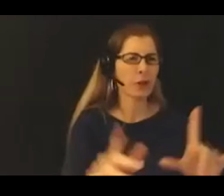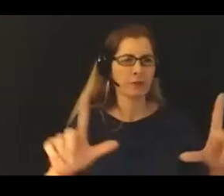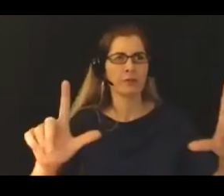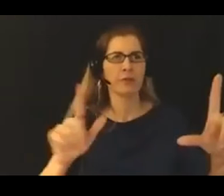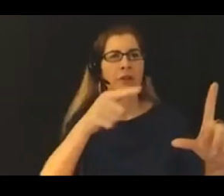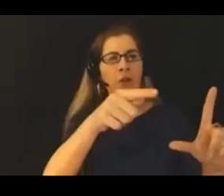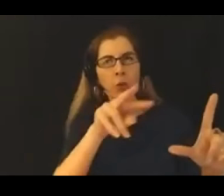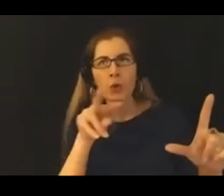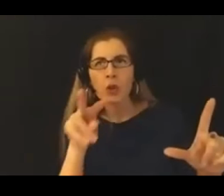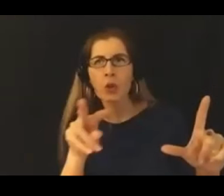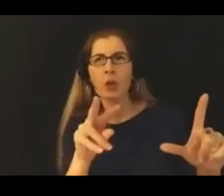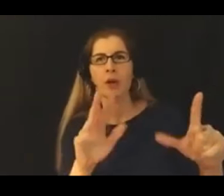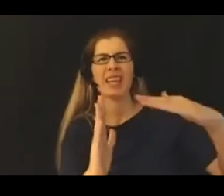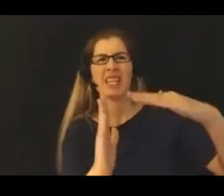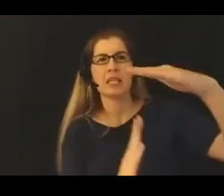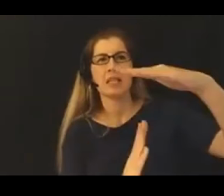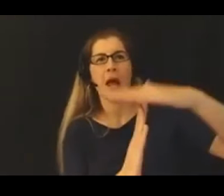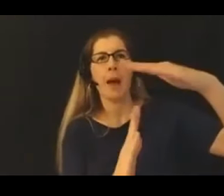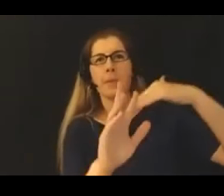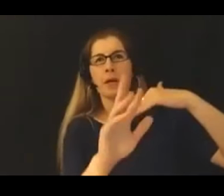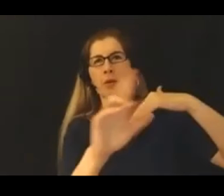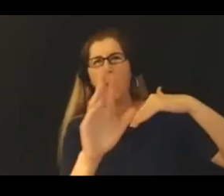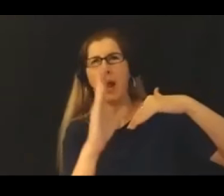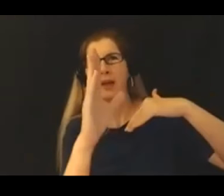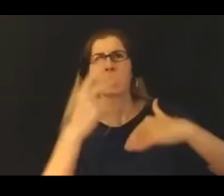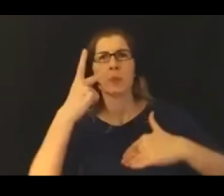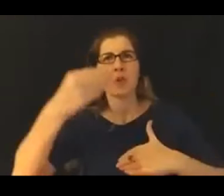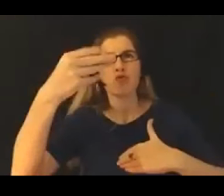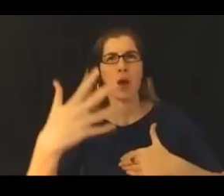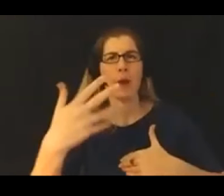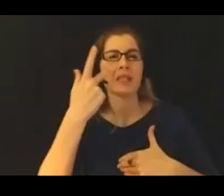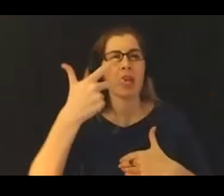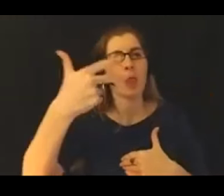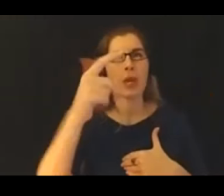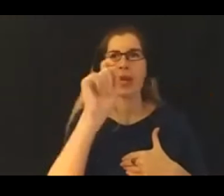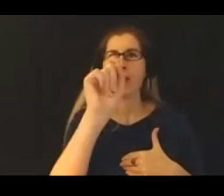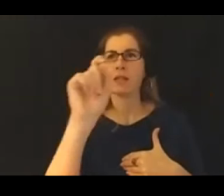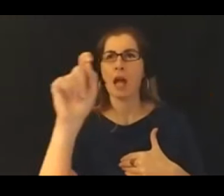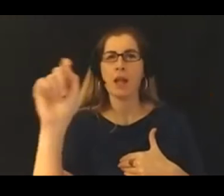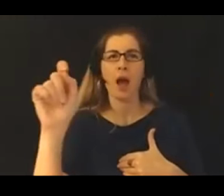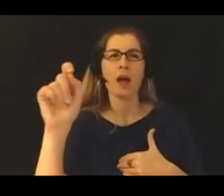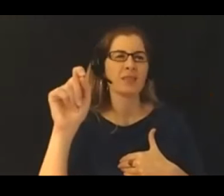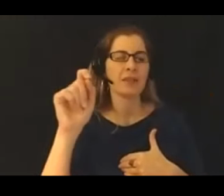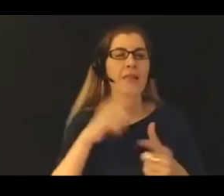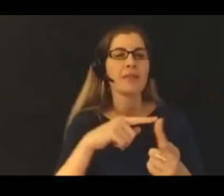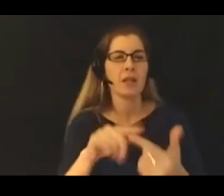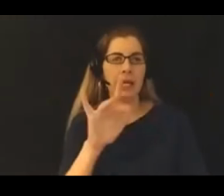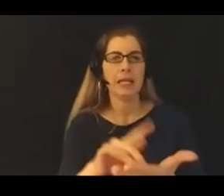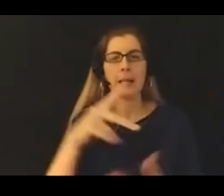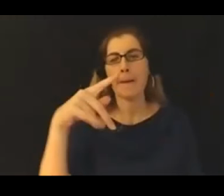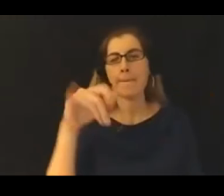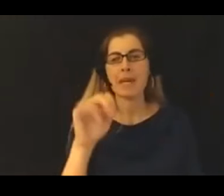your cursor at the top right of her webcam. You'll get a drop down. You'll see 3 little dots for a drop down, and then you can click on pin